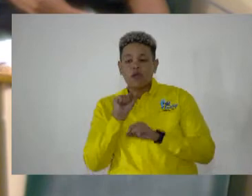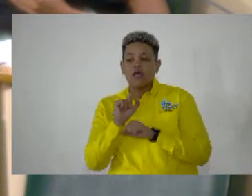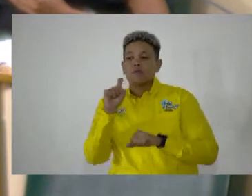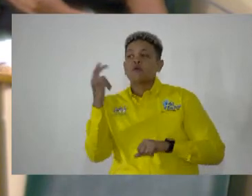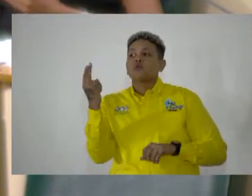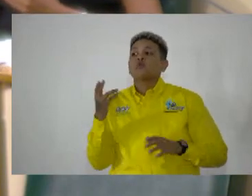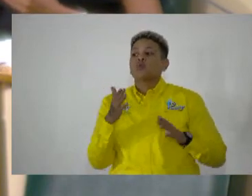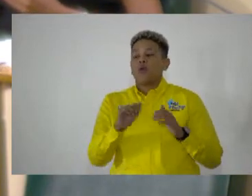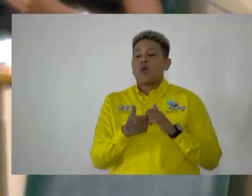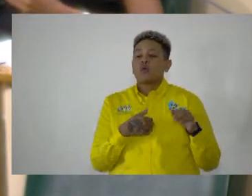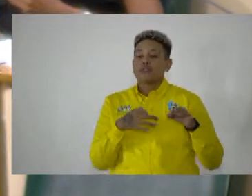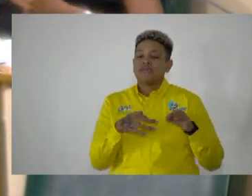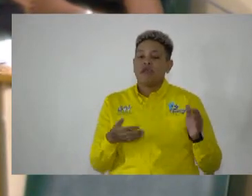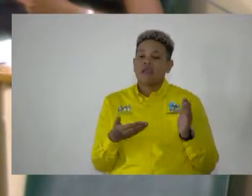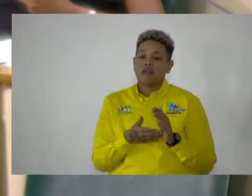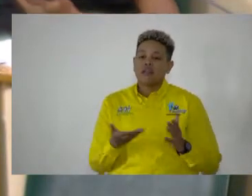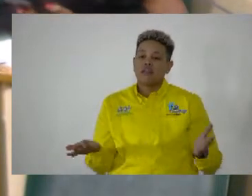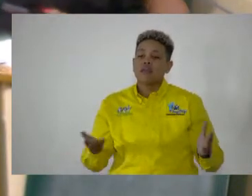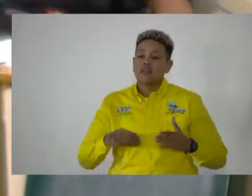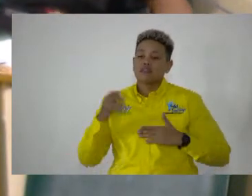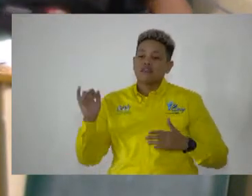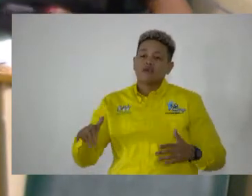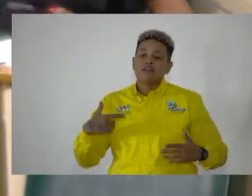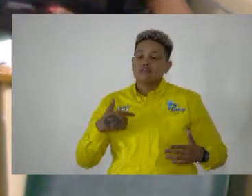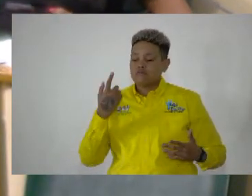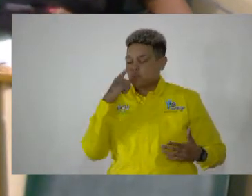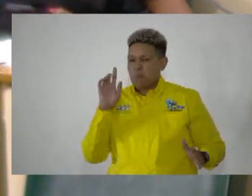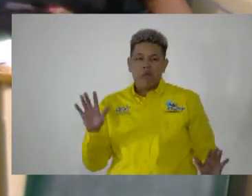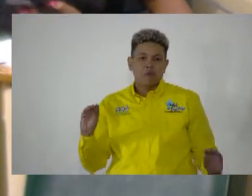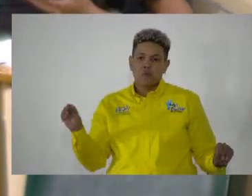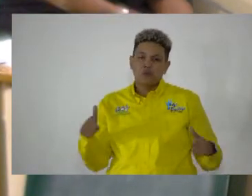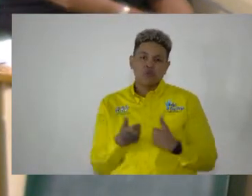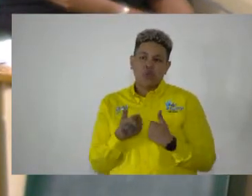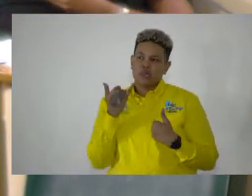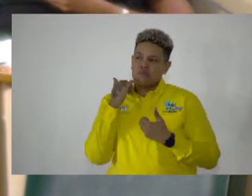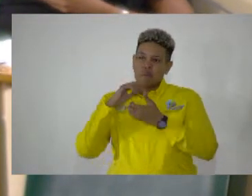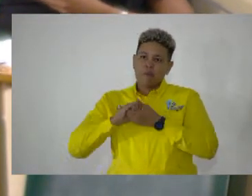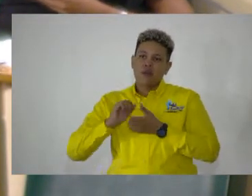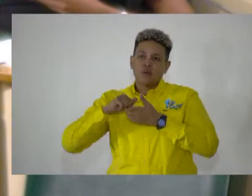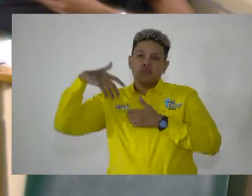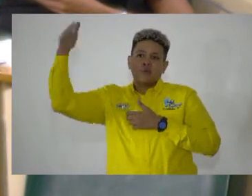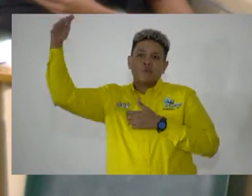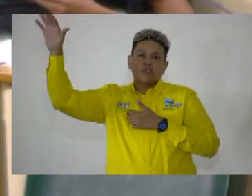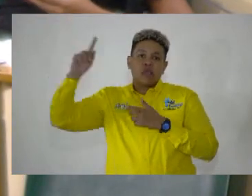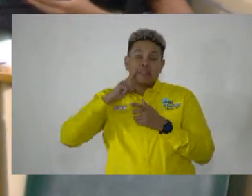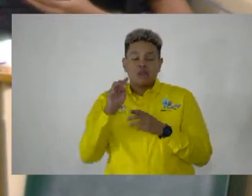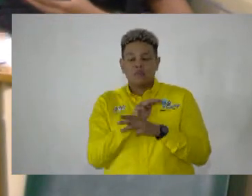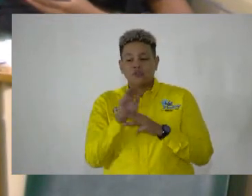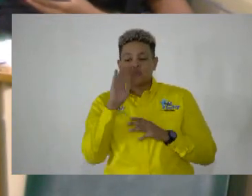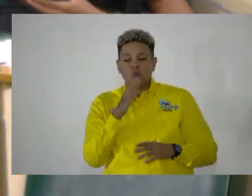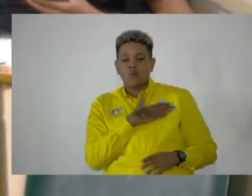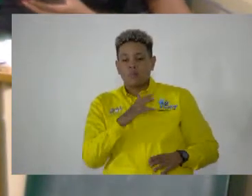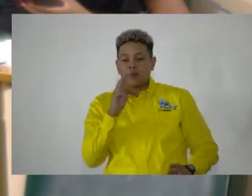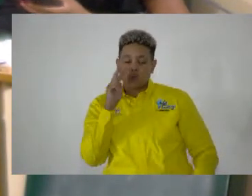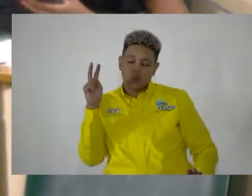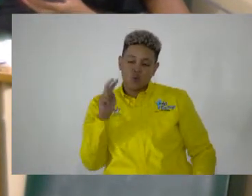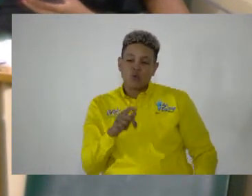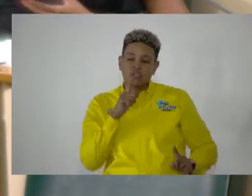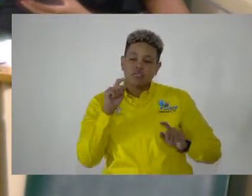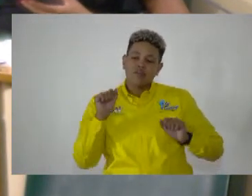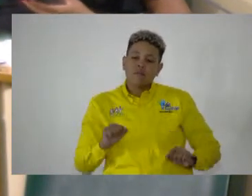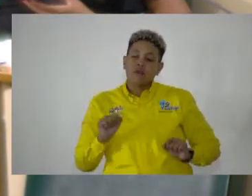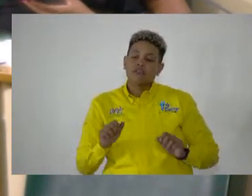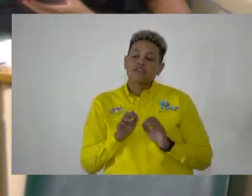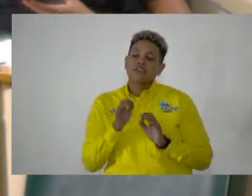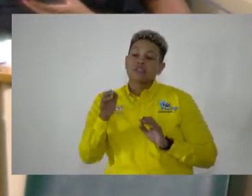in which we have defined it here. Outside of that, I wouldn't have any challenge. The ministry would be willing to look at a possible